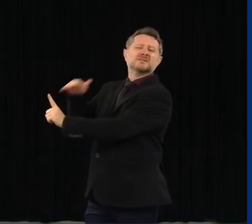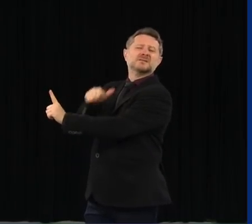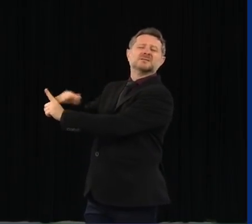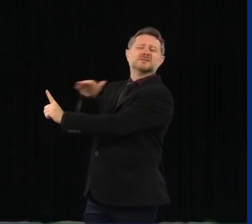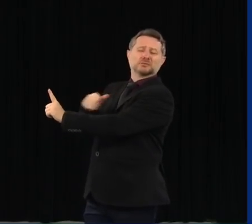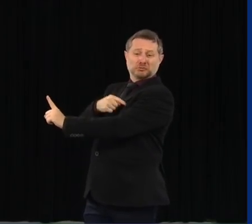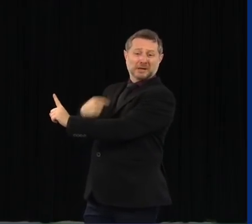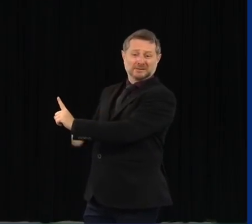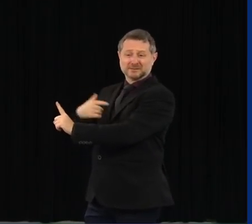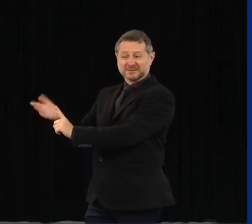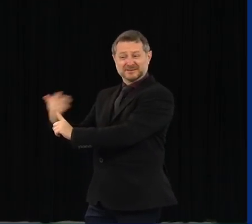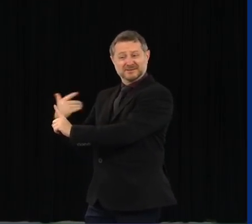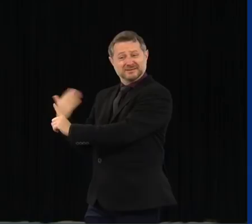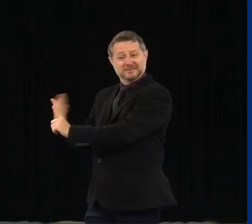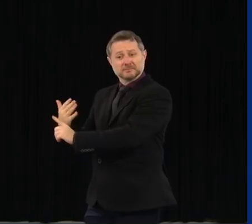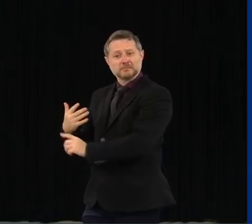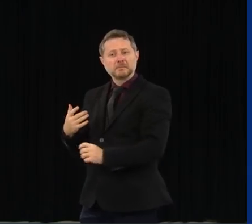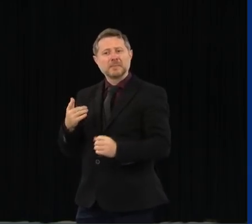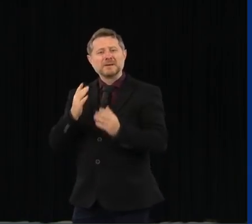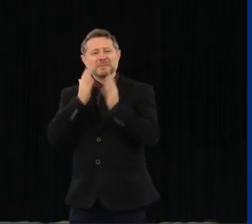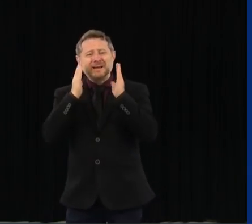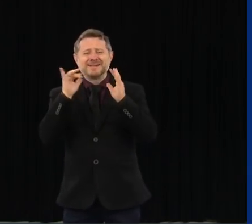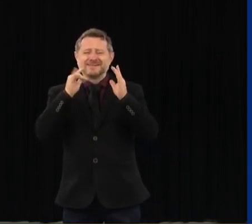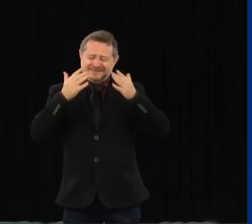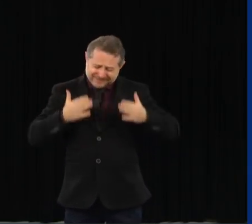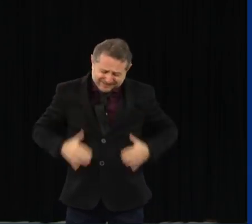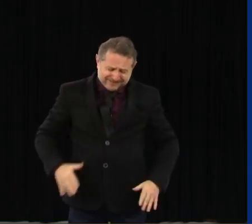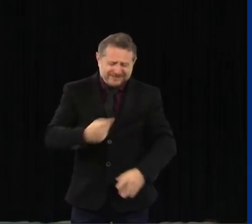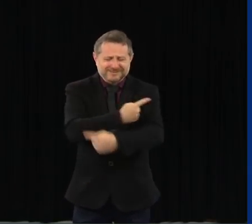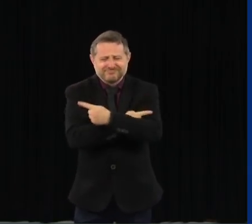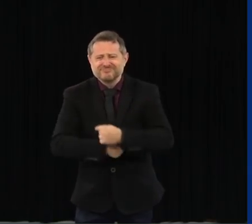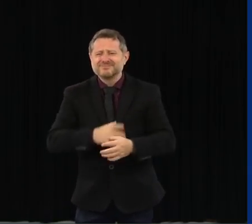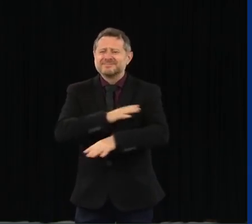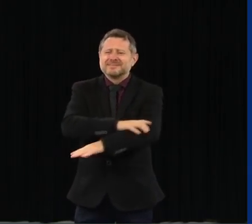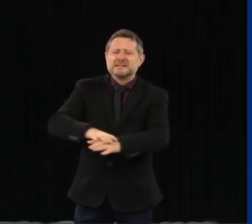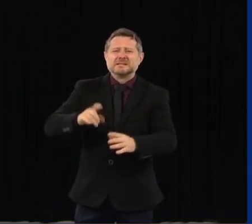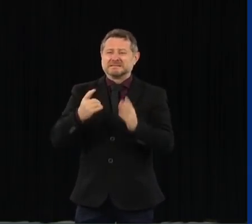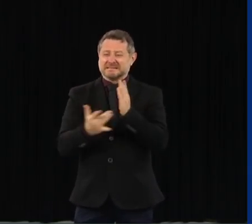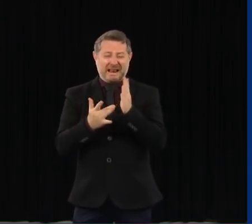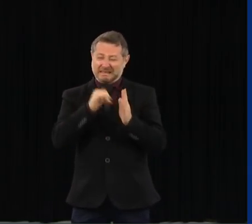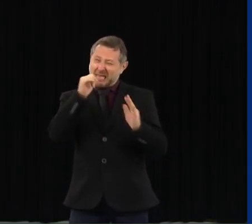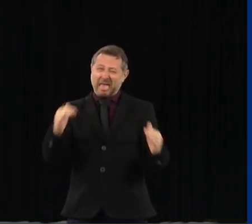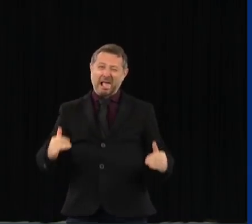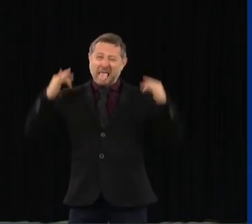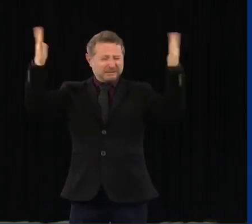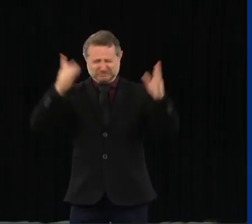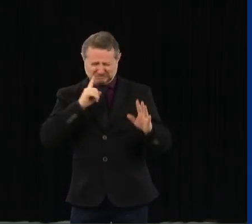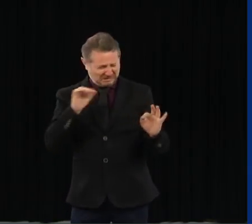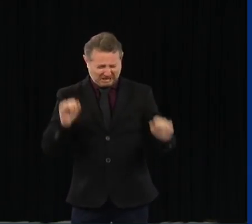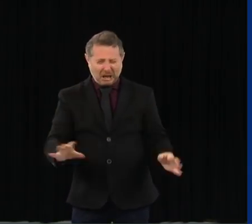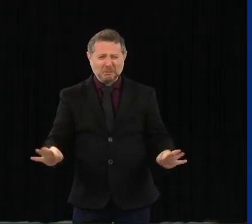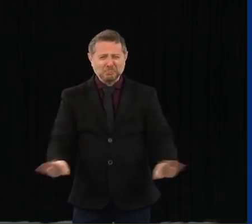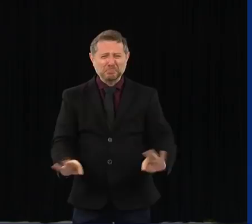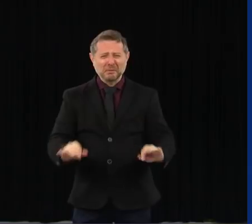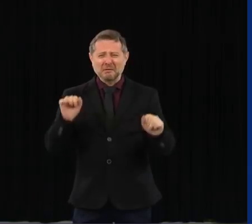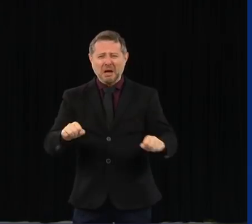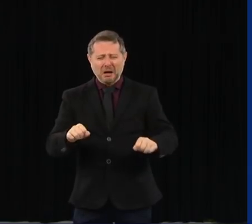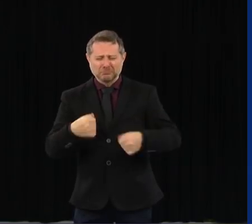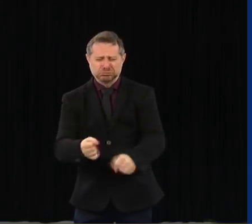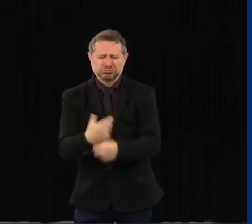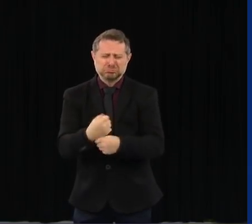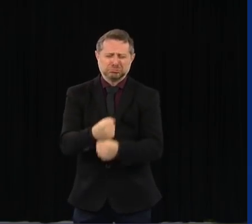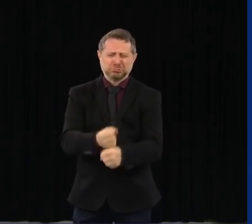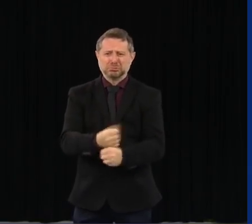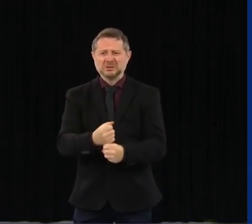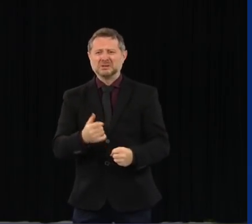not complex materials. And we will work with New York manufacturers. We'll